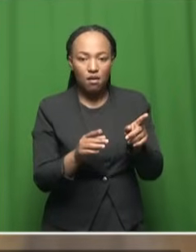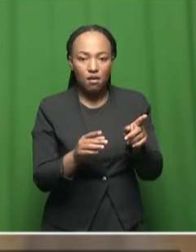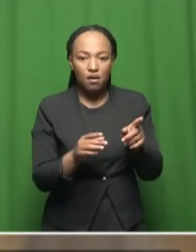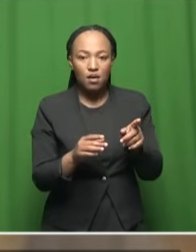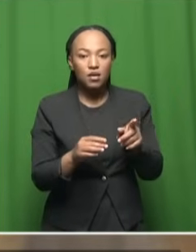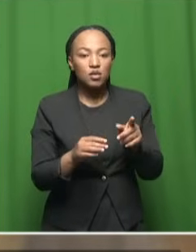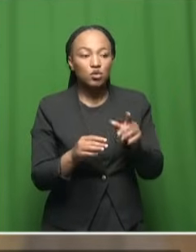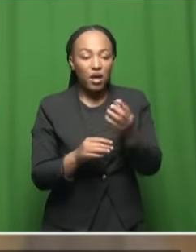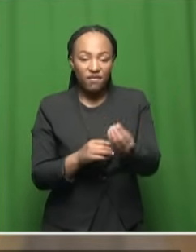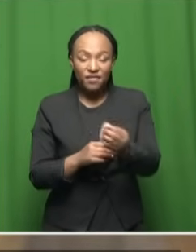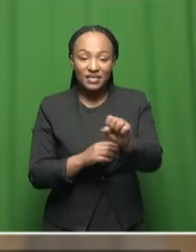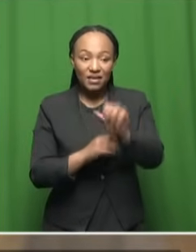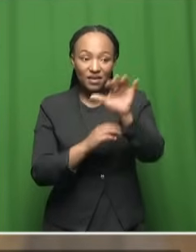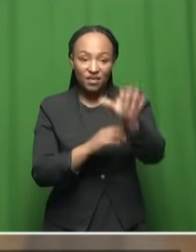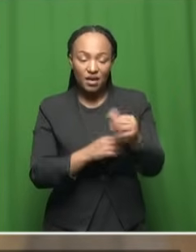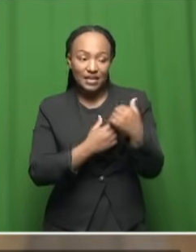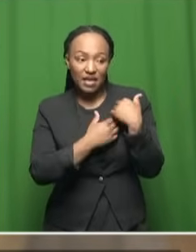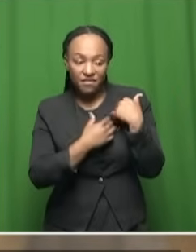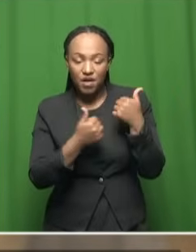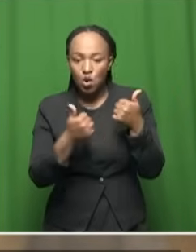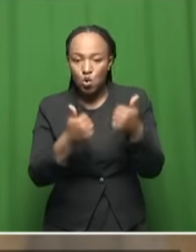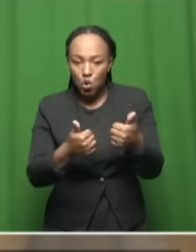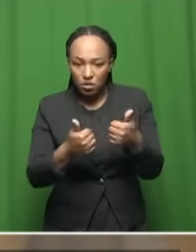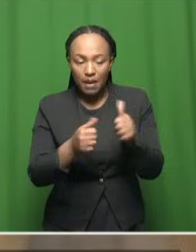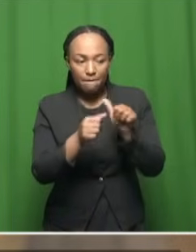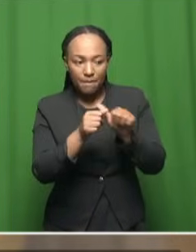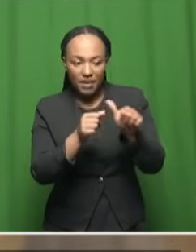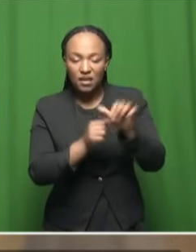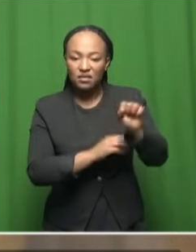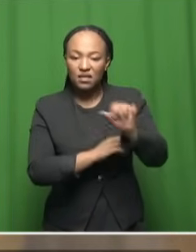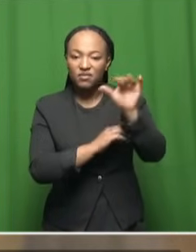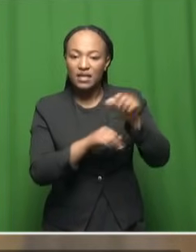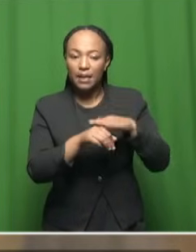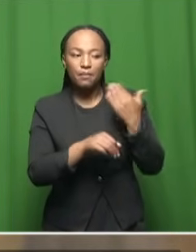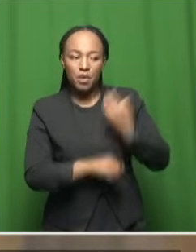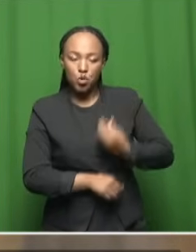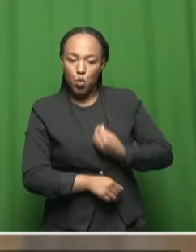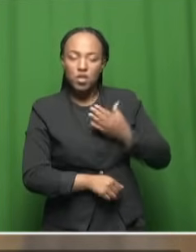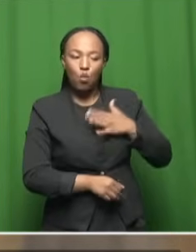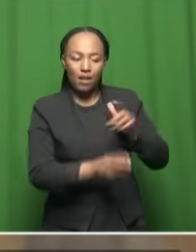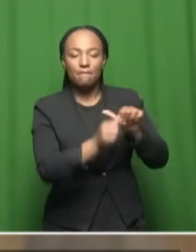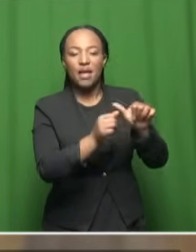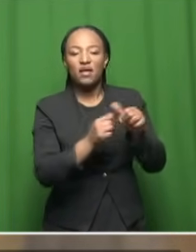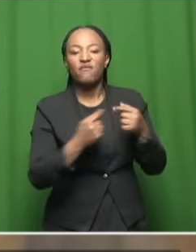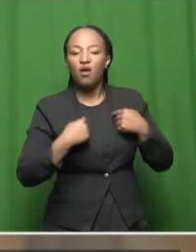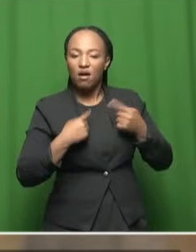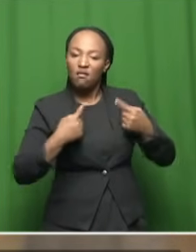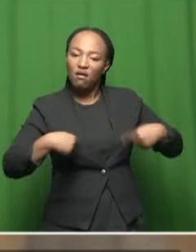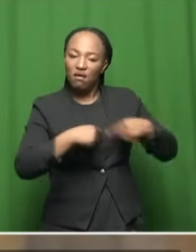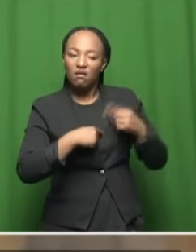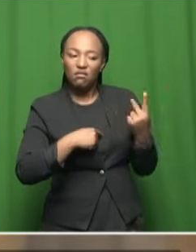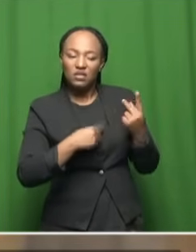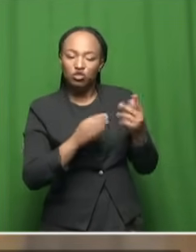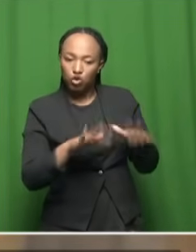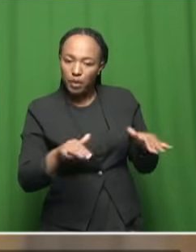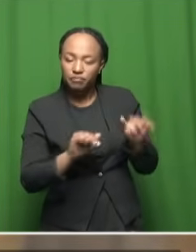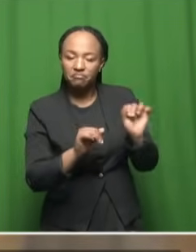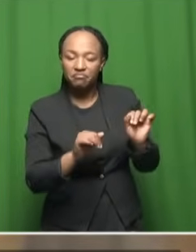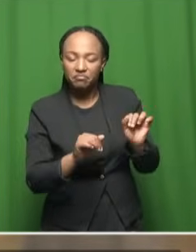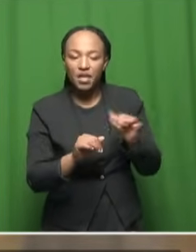South Africa, a good South Africa, a better South Africa than he had in his youth. And, I think he was